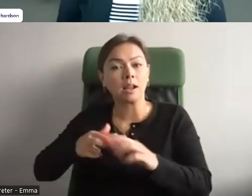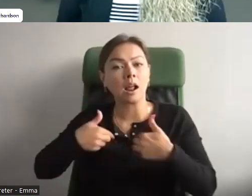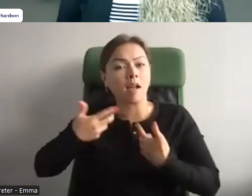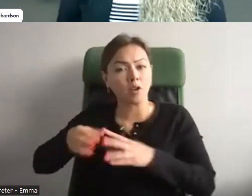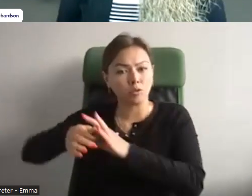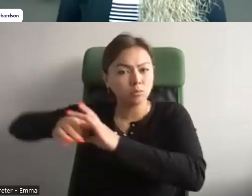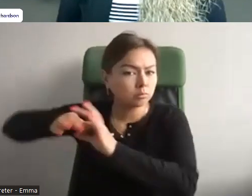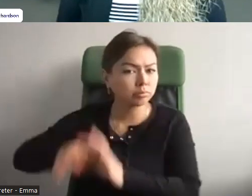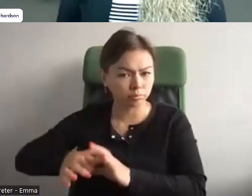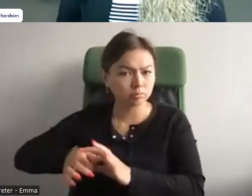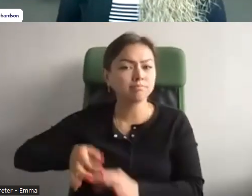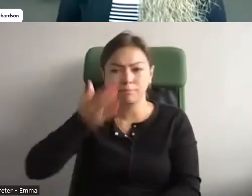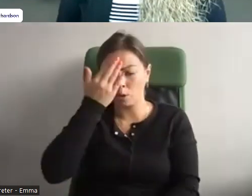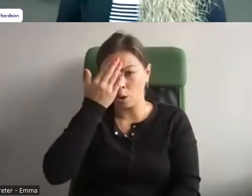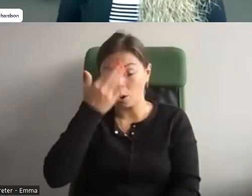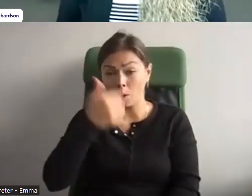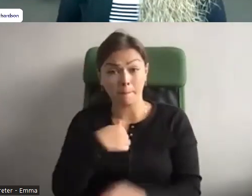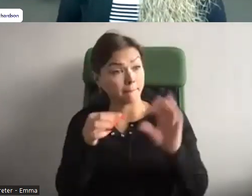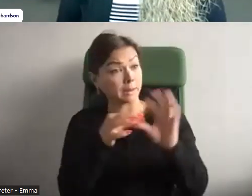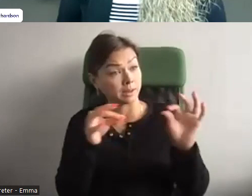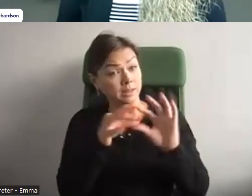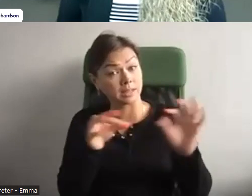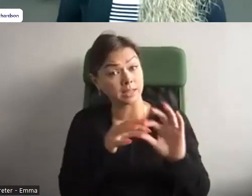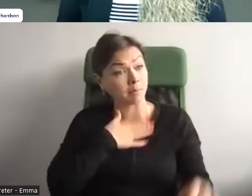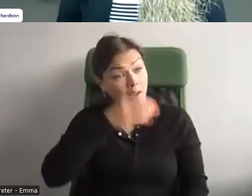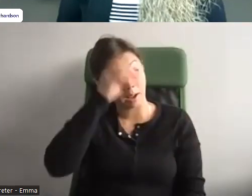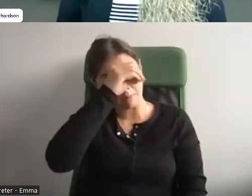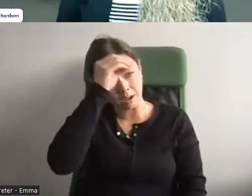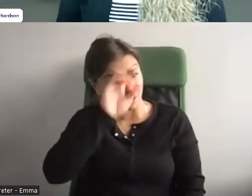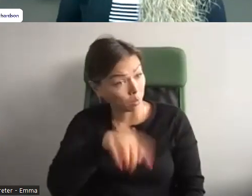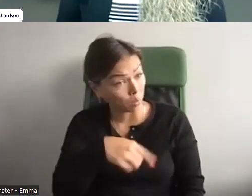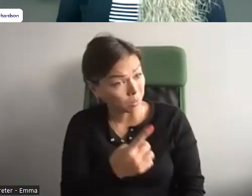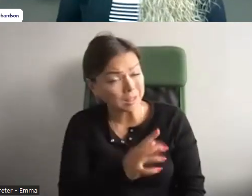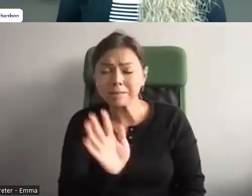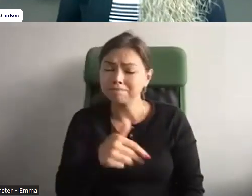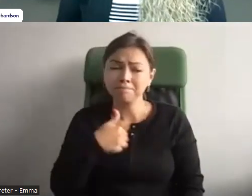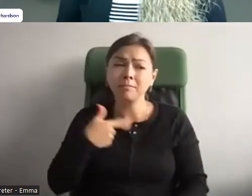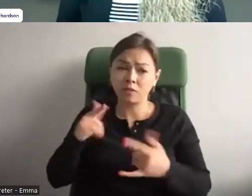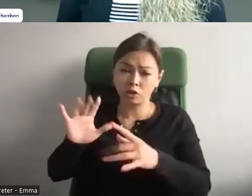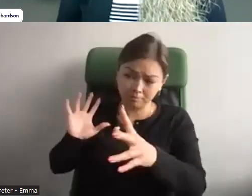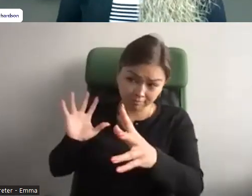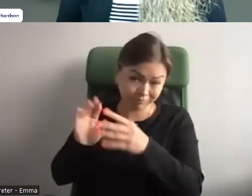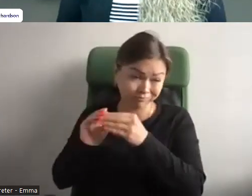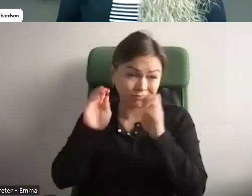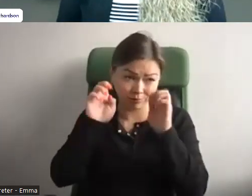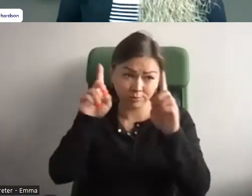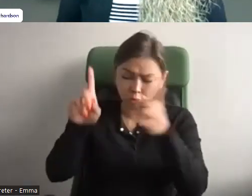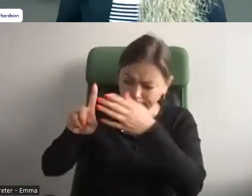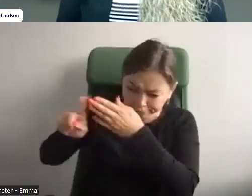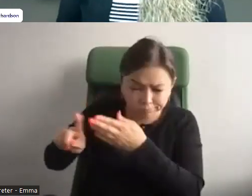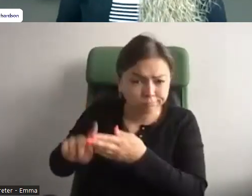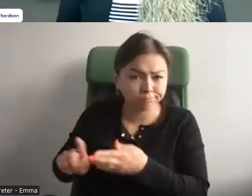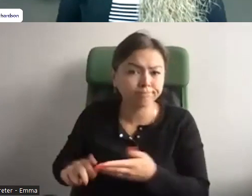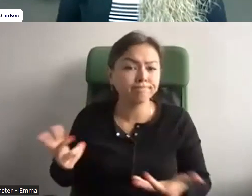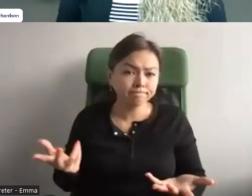say, well, what I'm saying is not just an opinion, but it is an informed opinion. It's based on research.